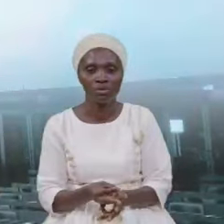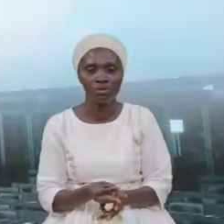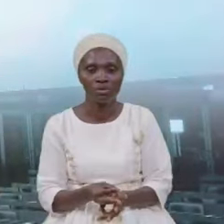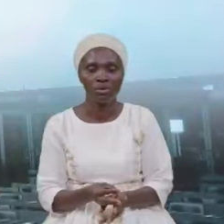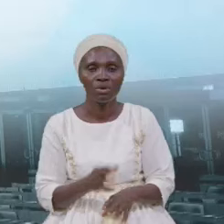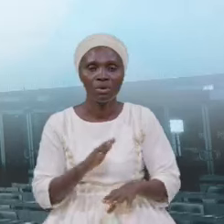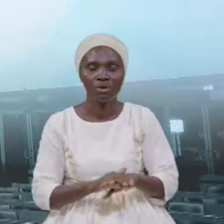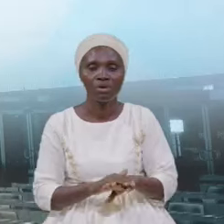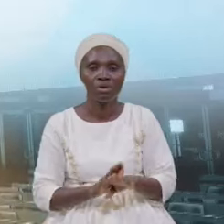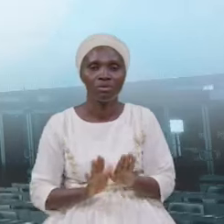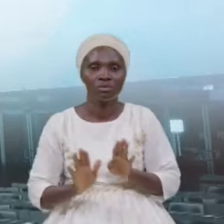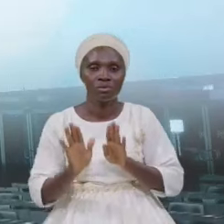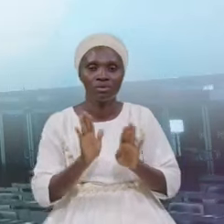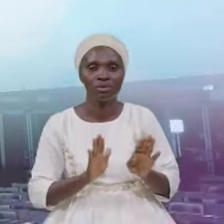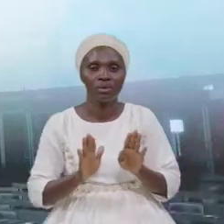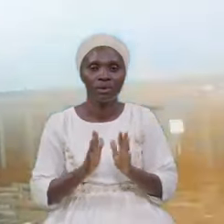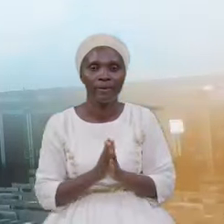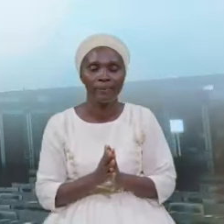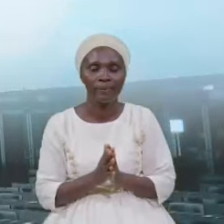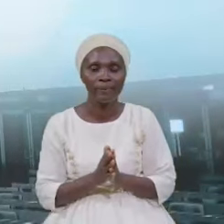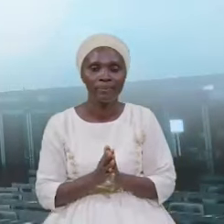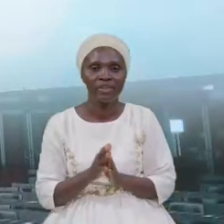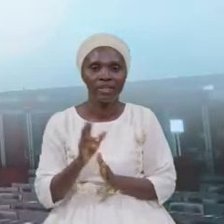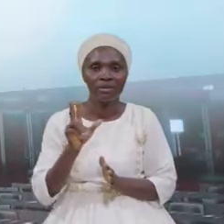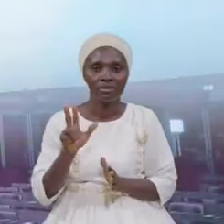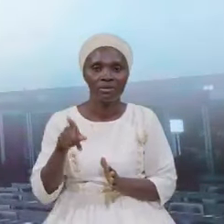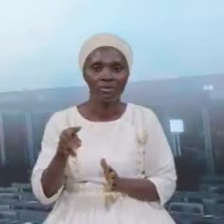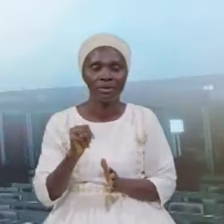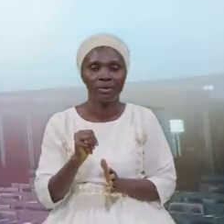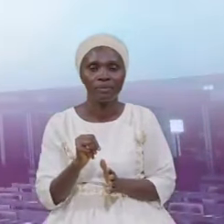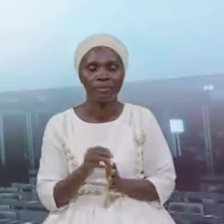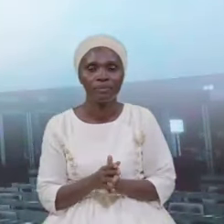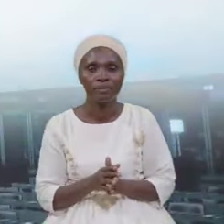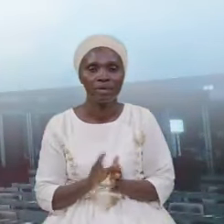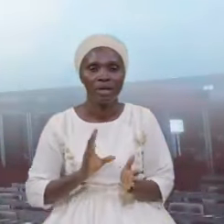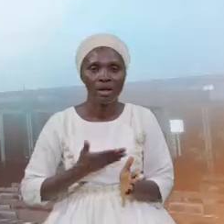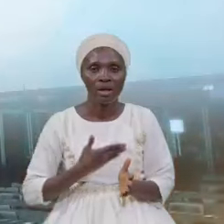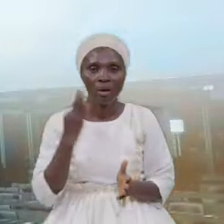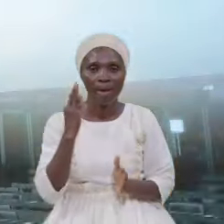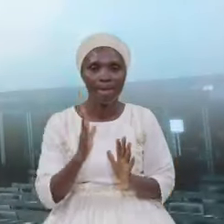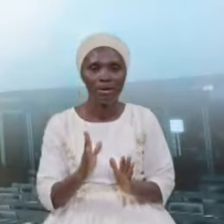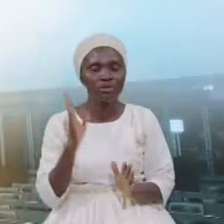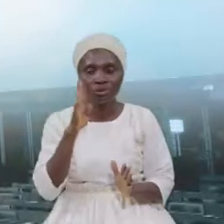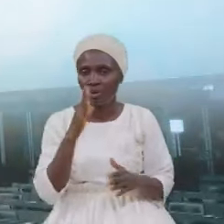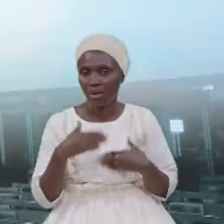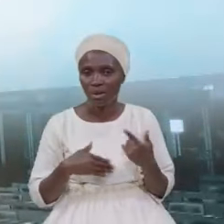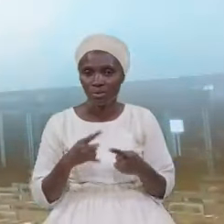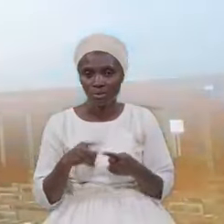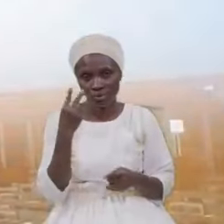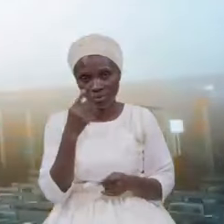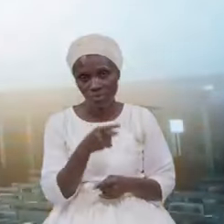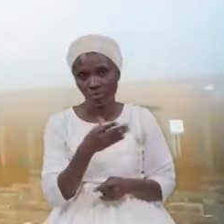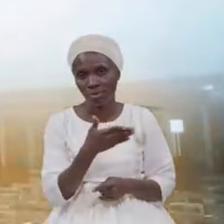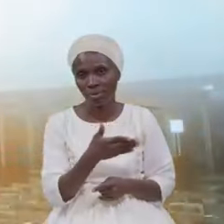the convener of GCK mostly also will be delighted to have you join this